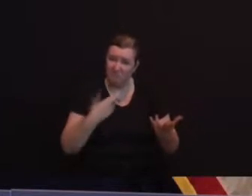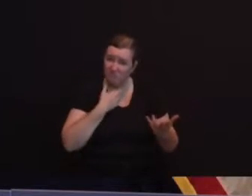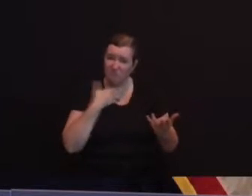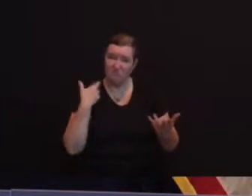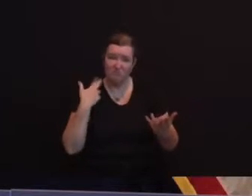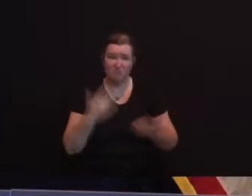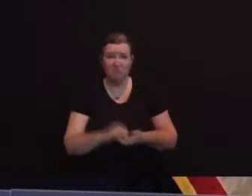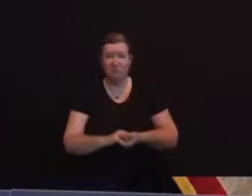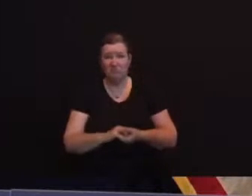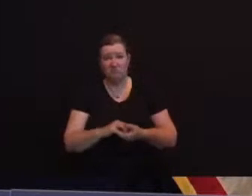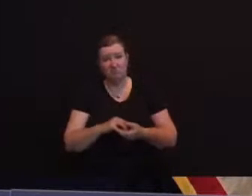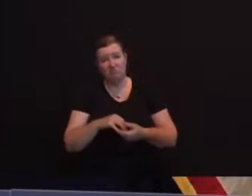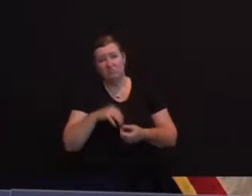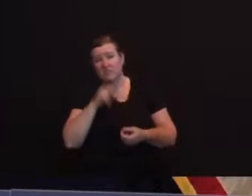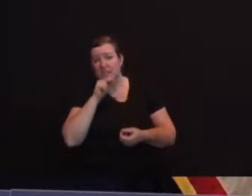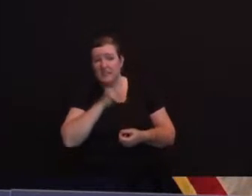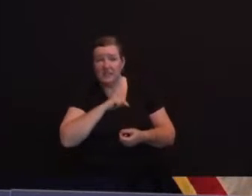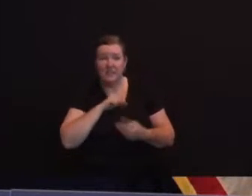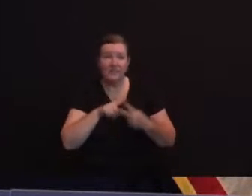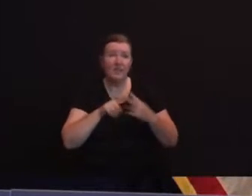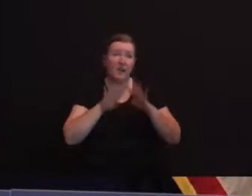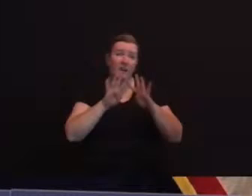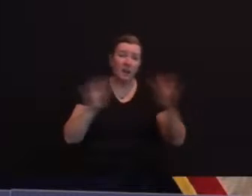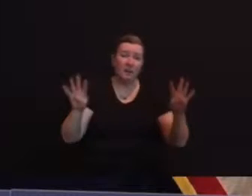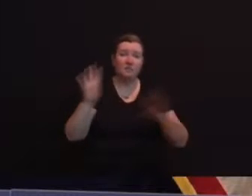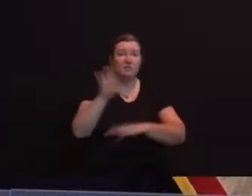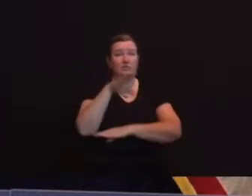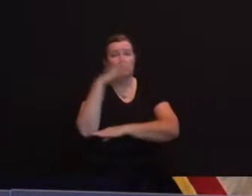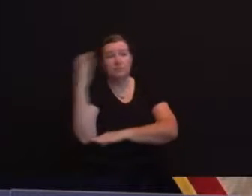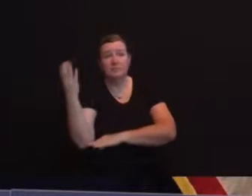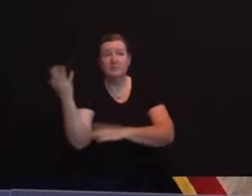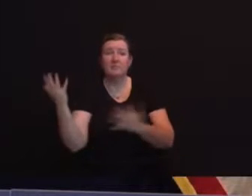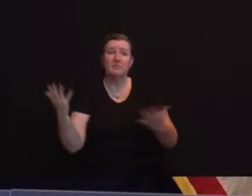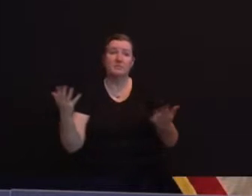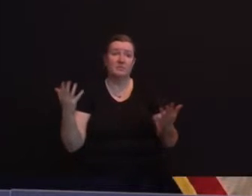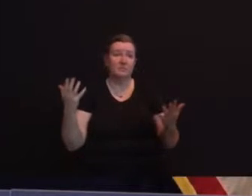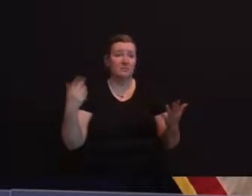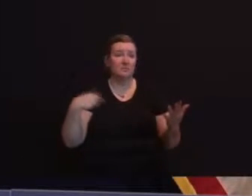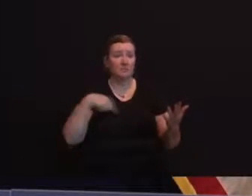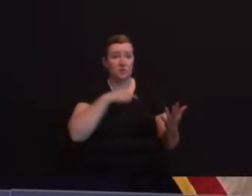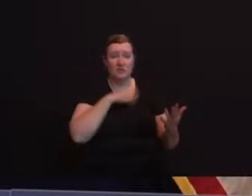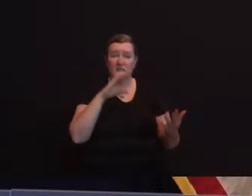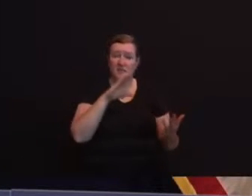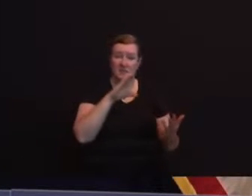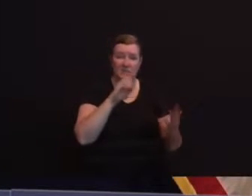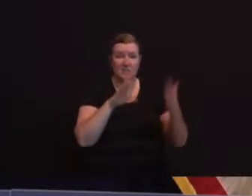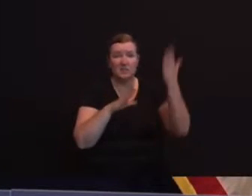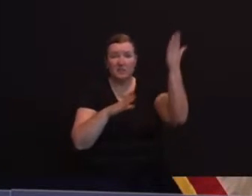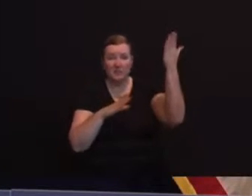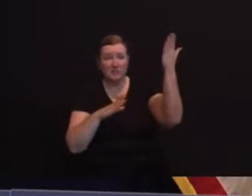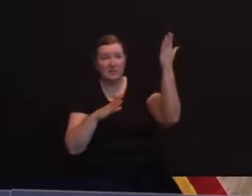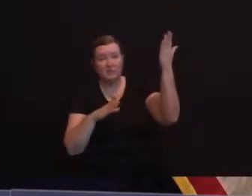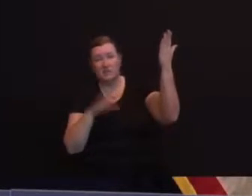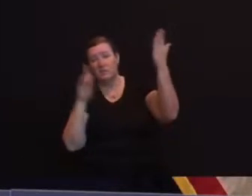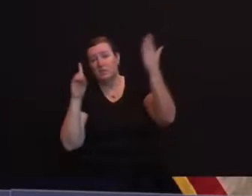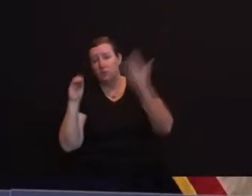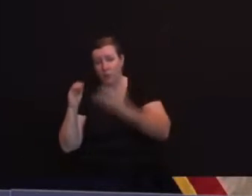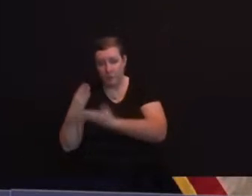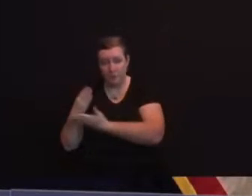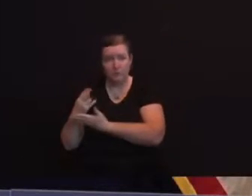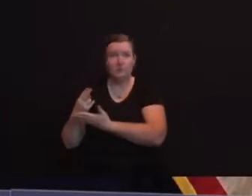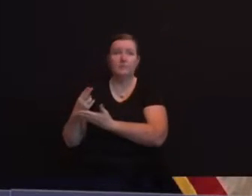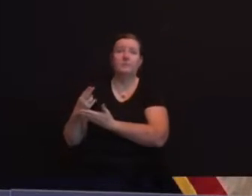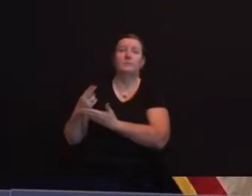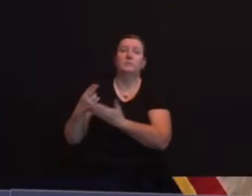the department will be providing guidance today to the administrators of long-term care facilities. To protect the health of this